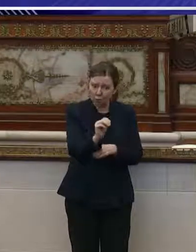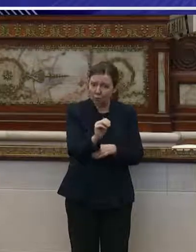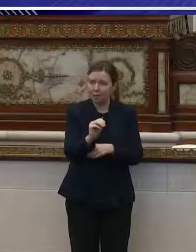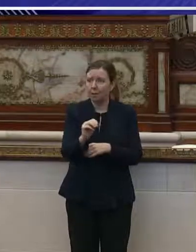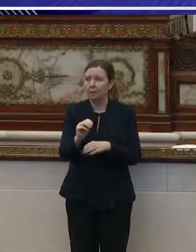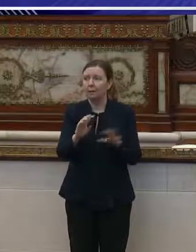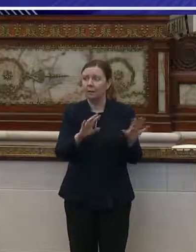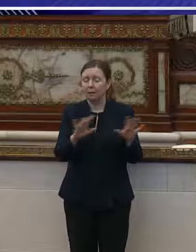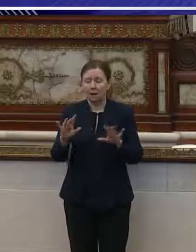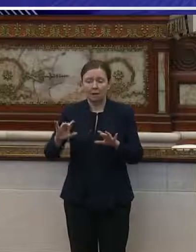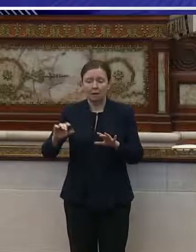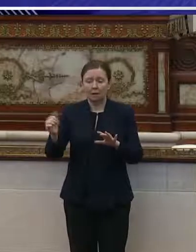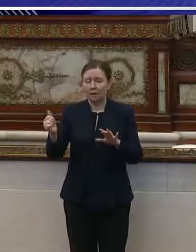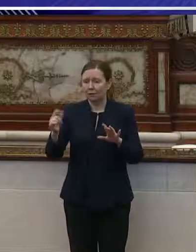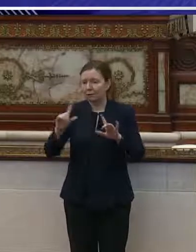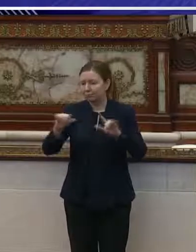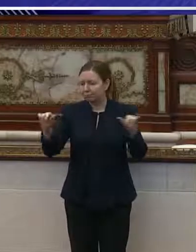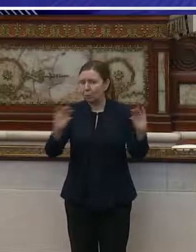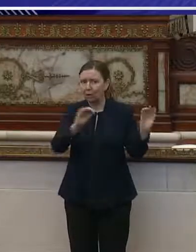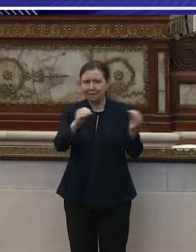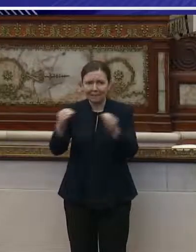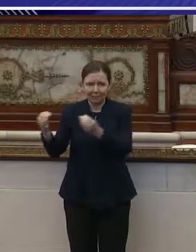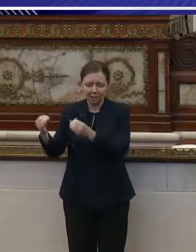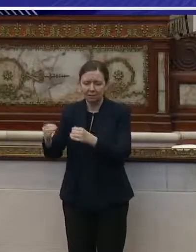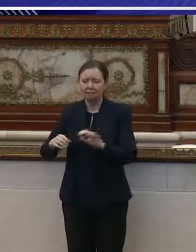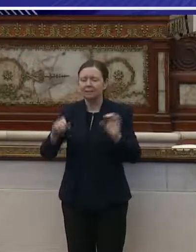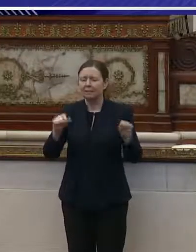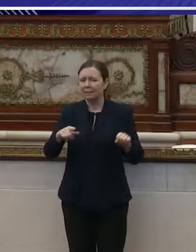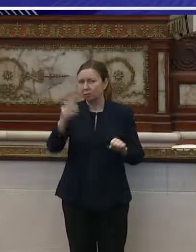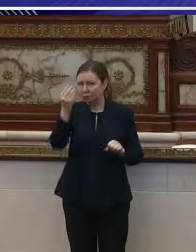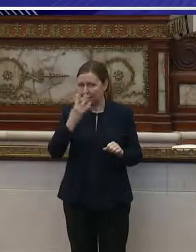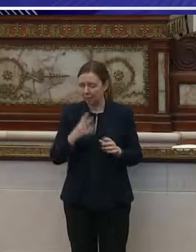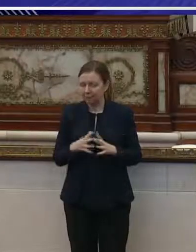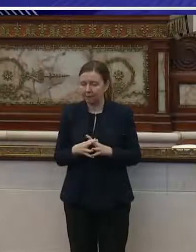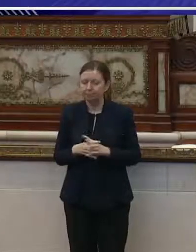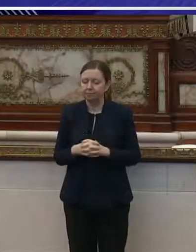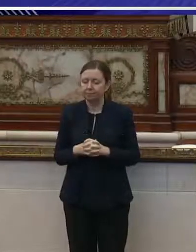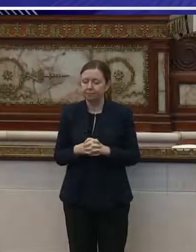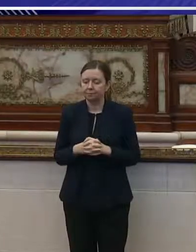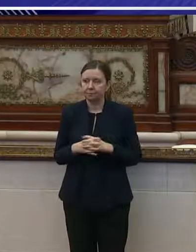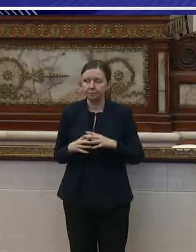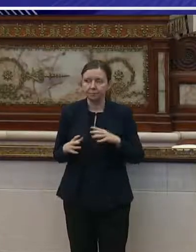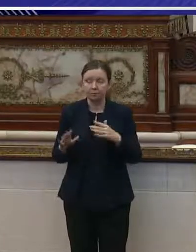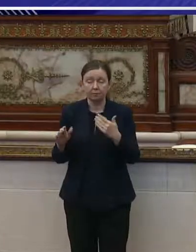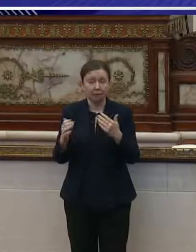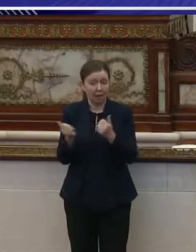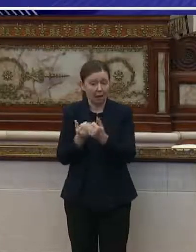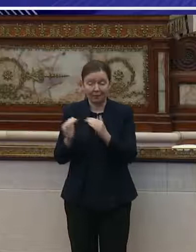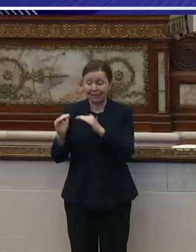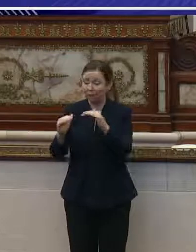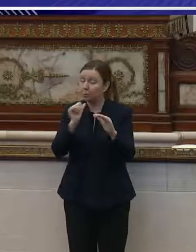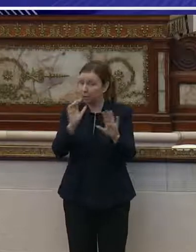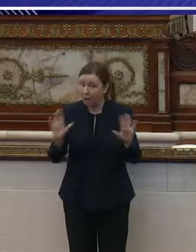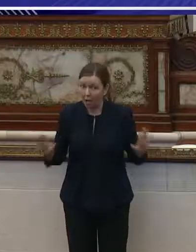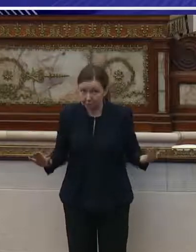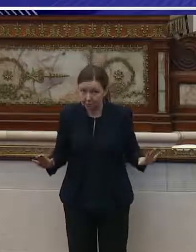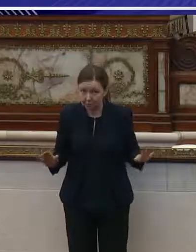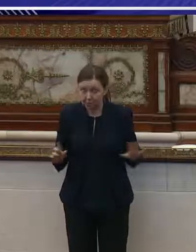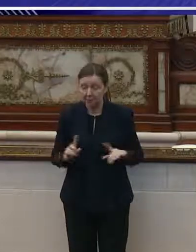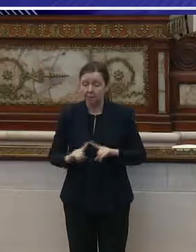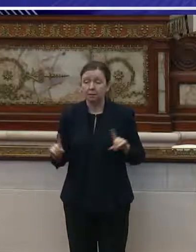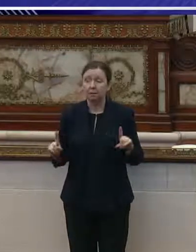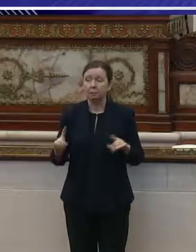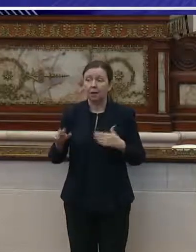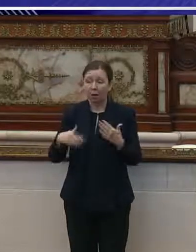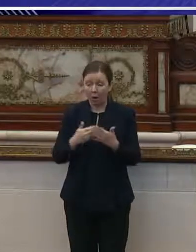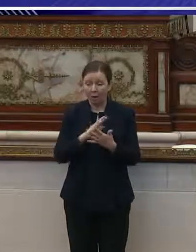Health, Maria de los Santos. Can you tell me, all things being equal, which they're not, were